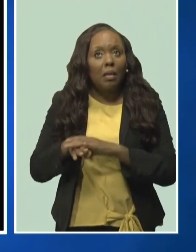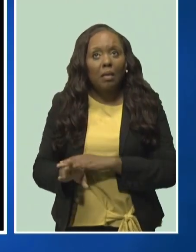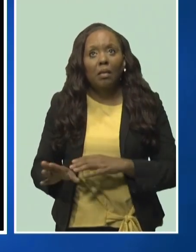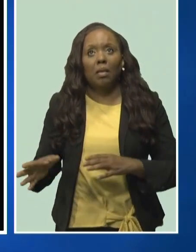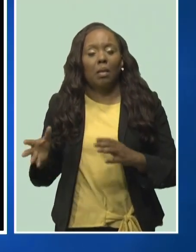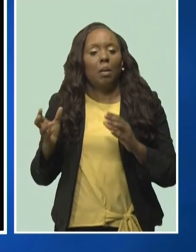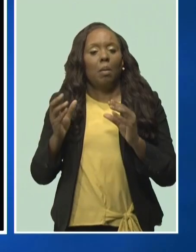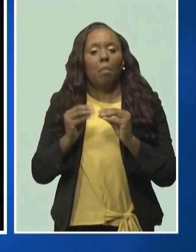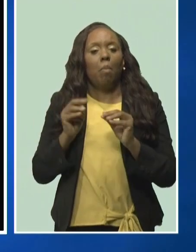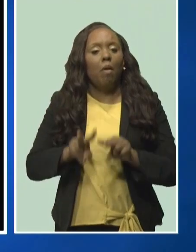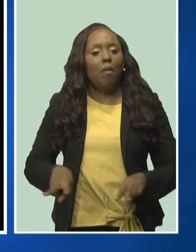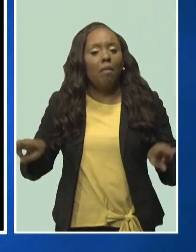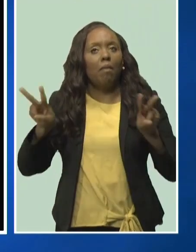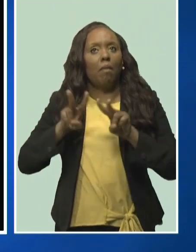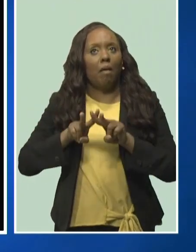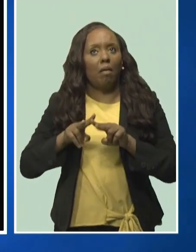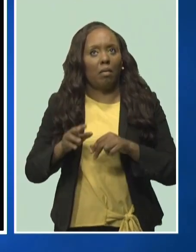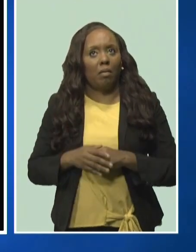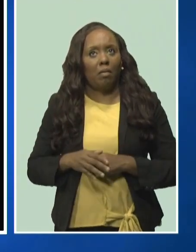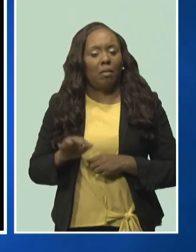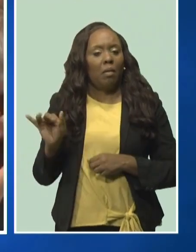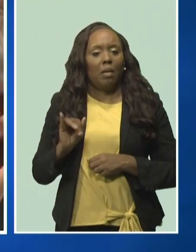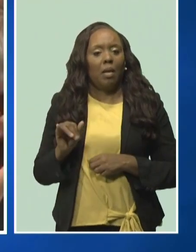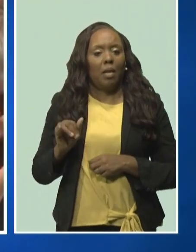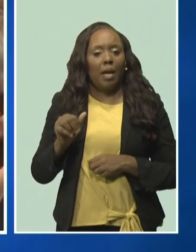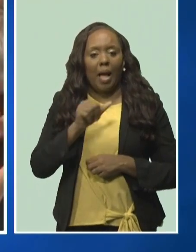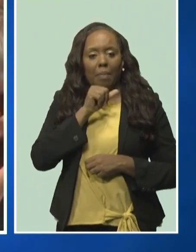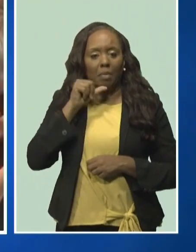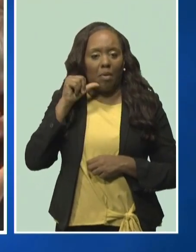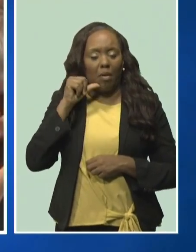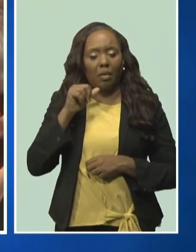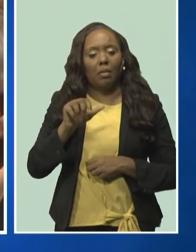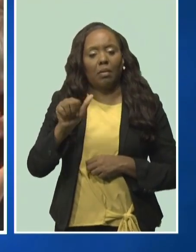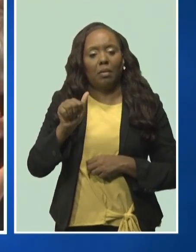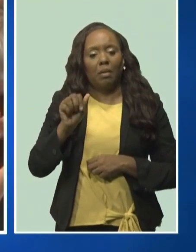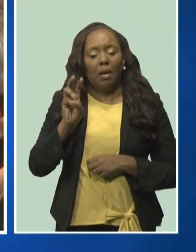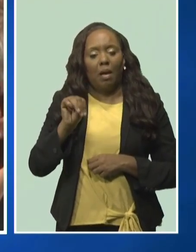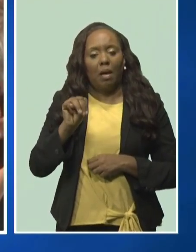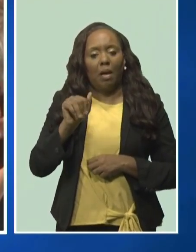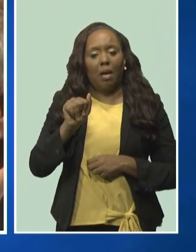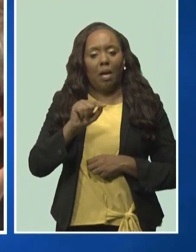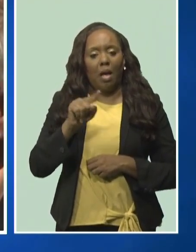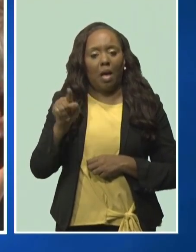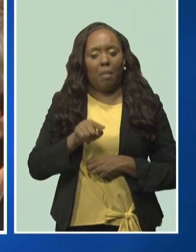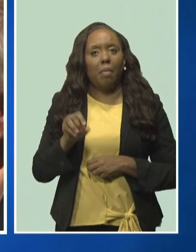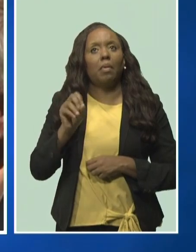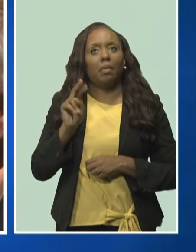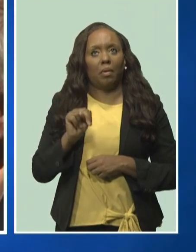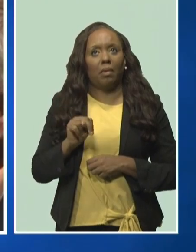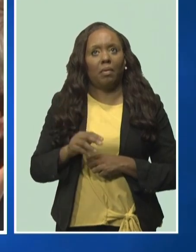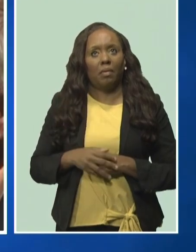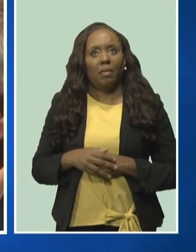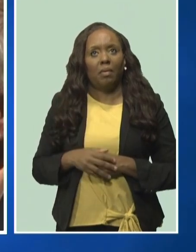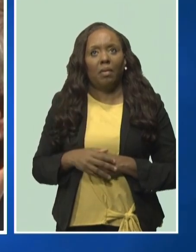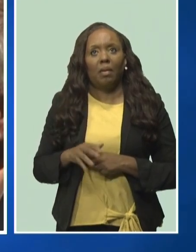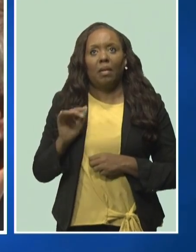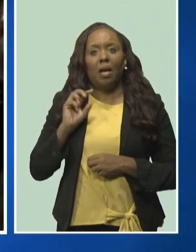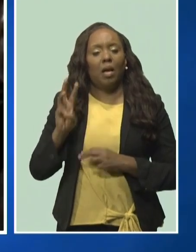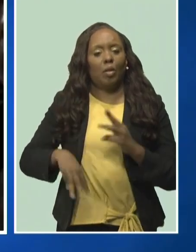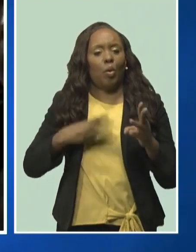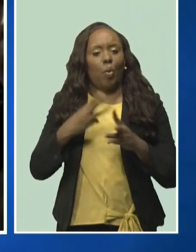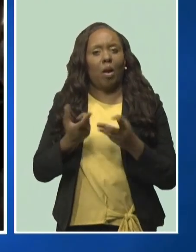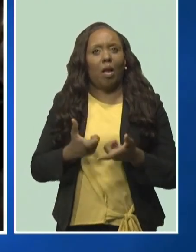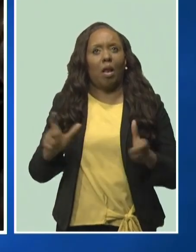affordable online value propositions, such as Amazon. Amazon actually is known as being the world's largest